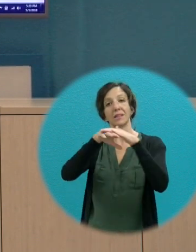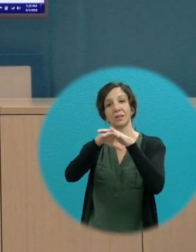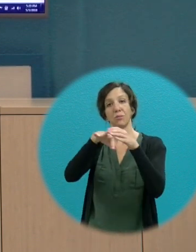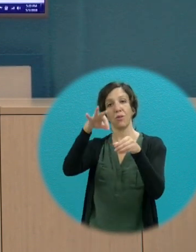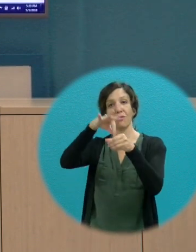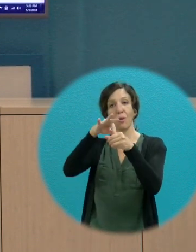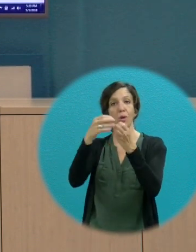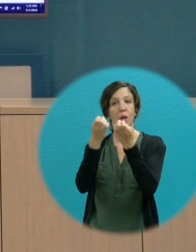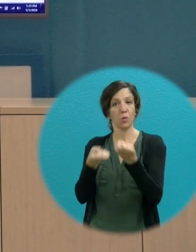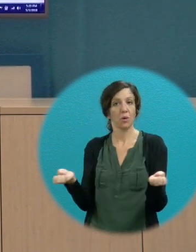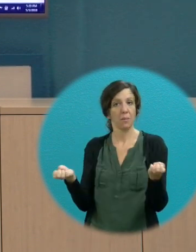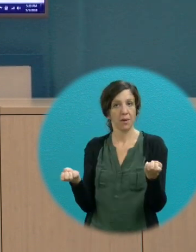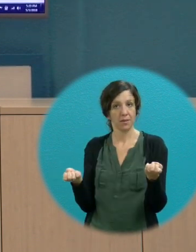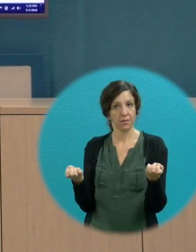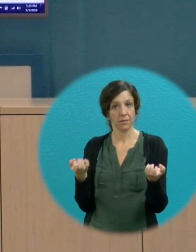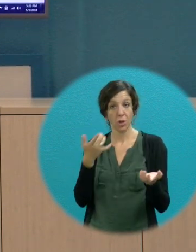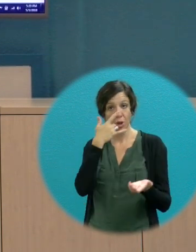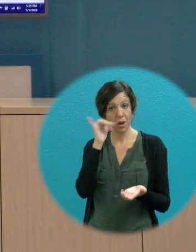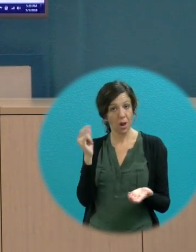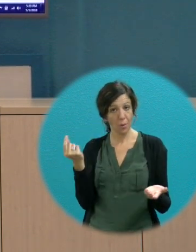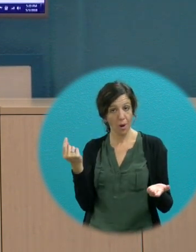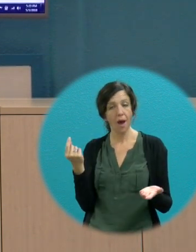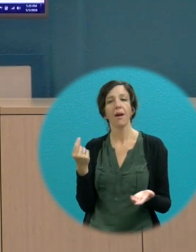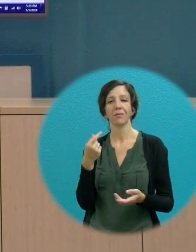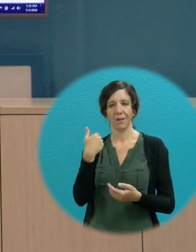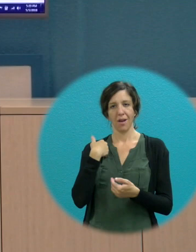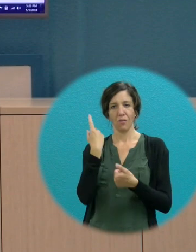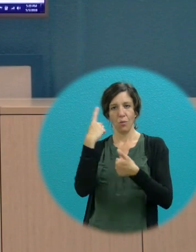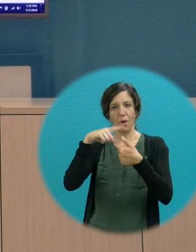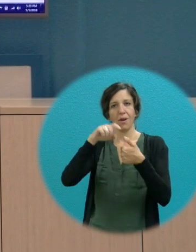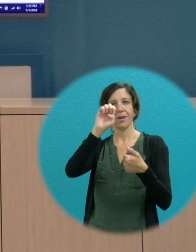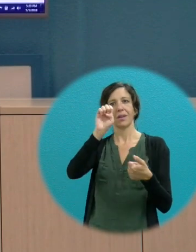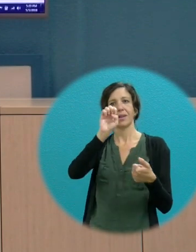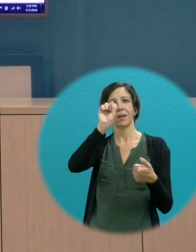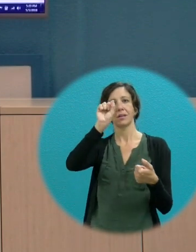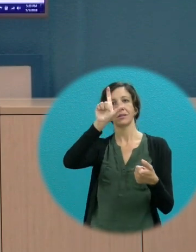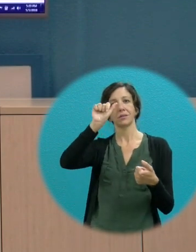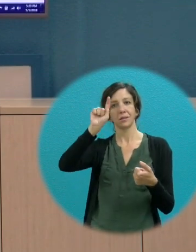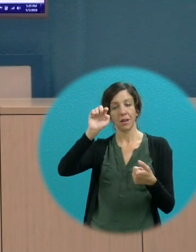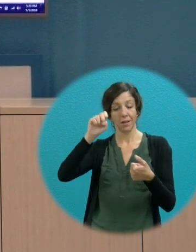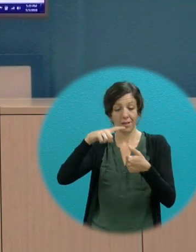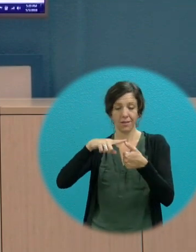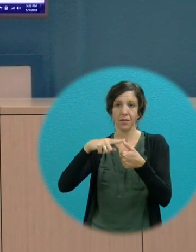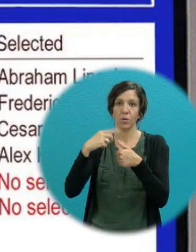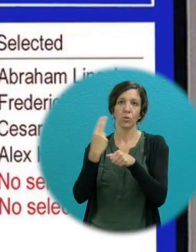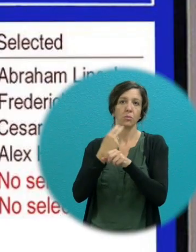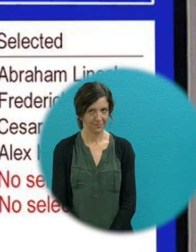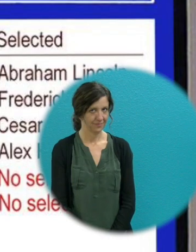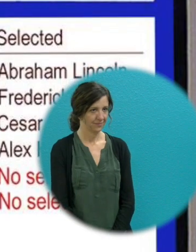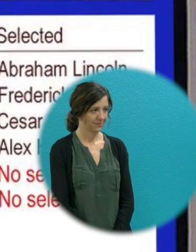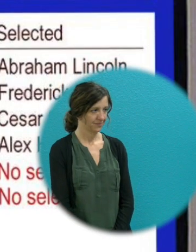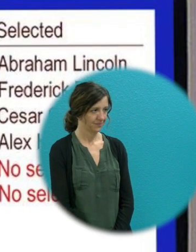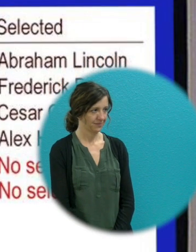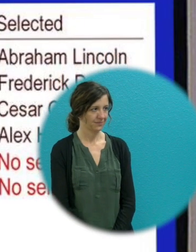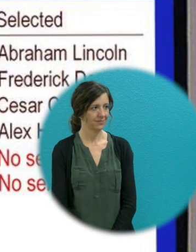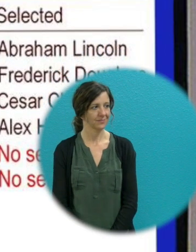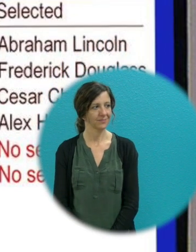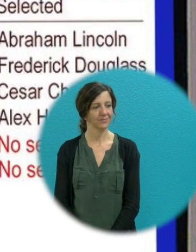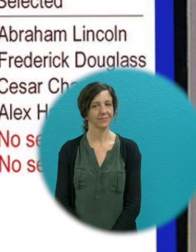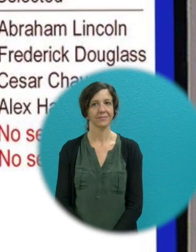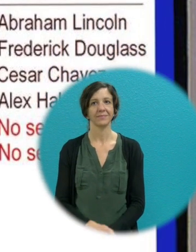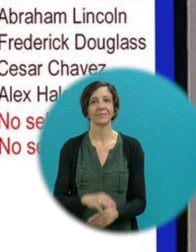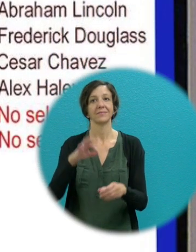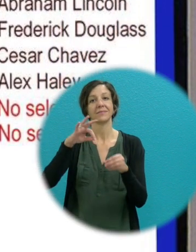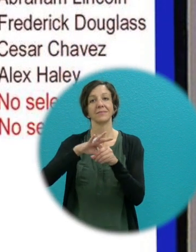equipment. We have the e-slate here. This has been used for many years in Nevada County. So the